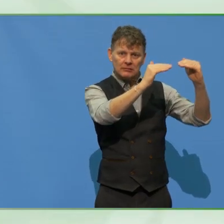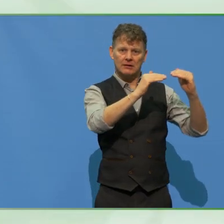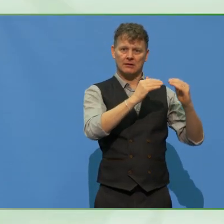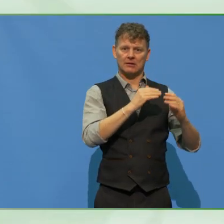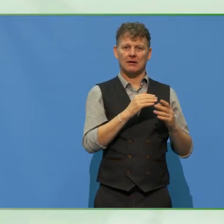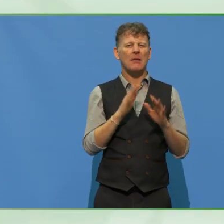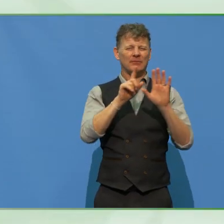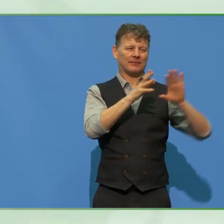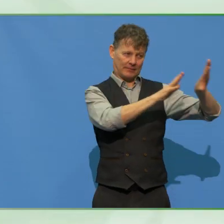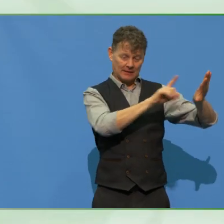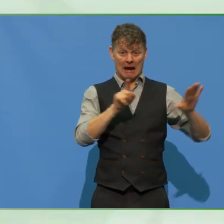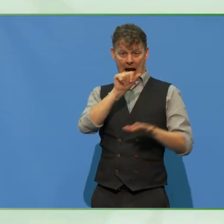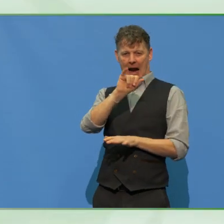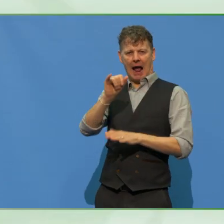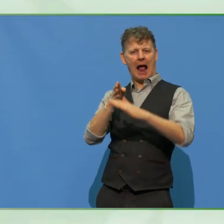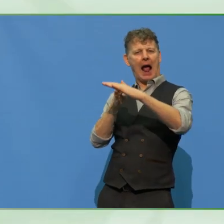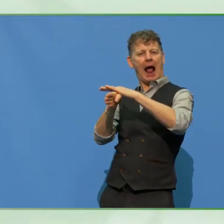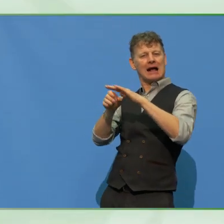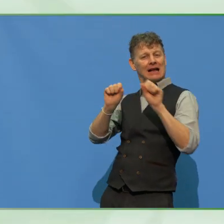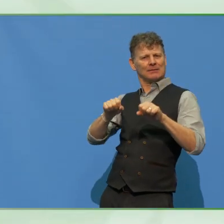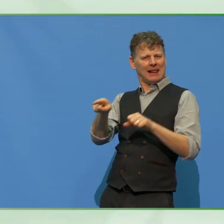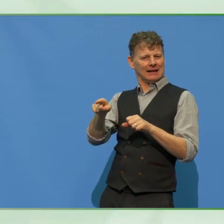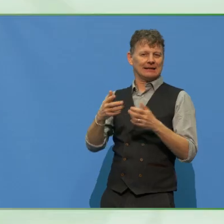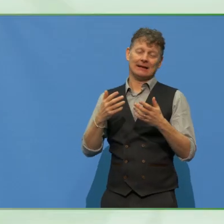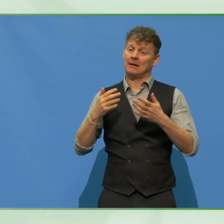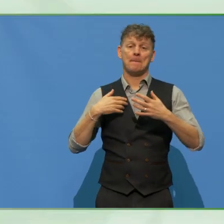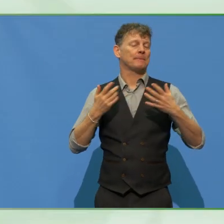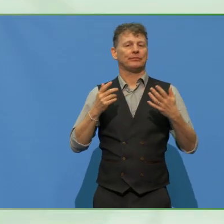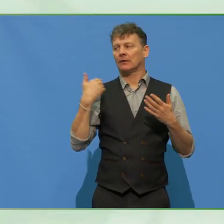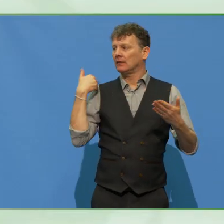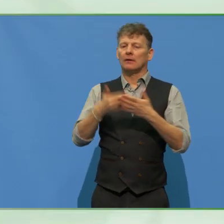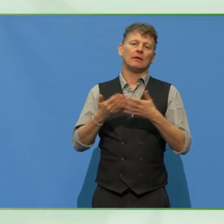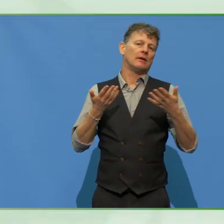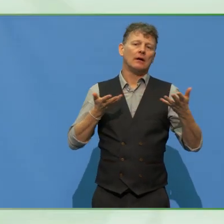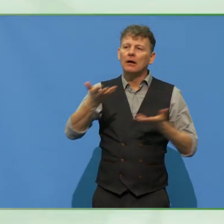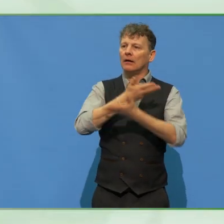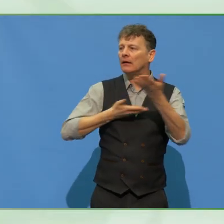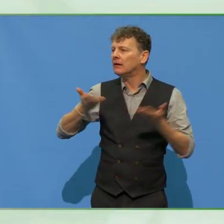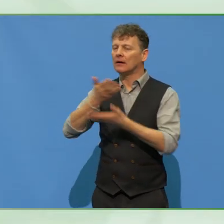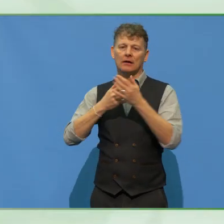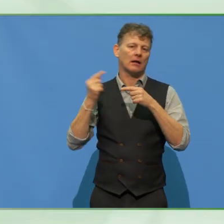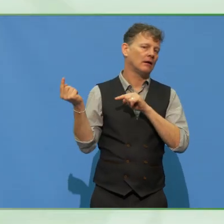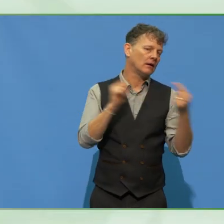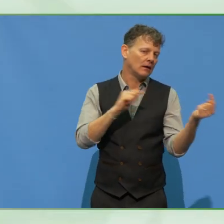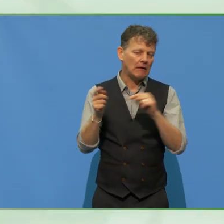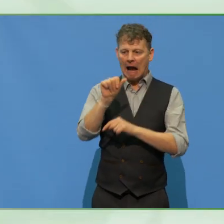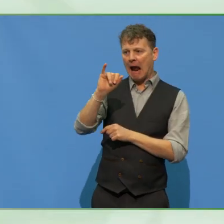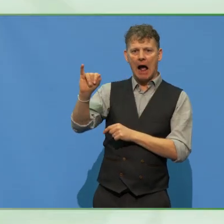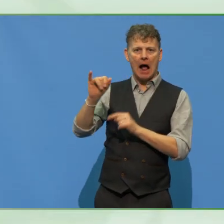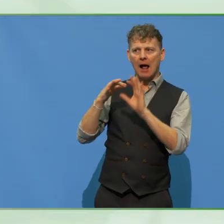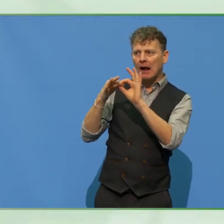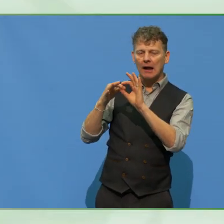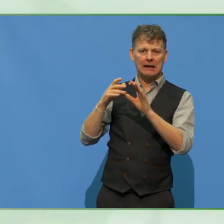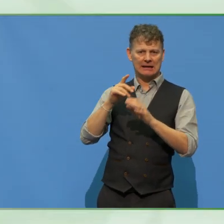AI and accessibility. As I said, there has been a myriad of conversations as regards to AI's role for disabled people, disabled people's